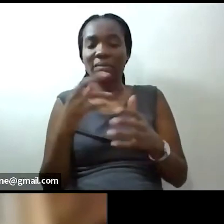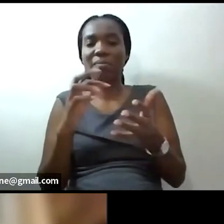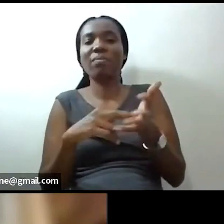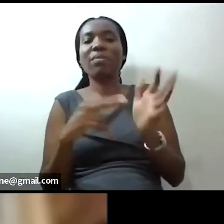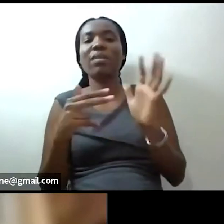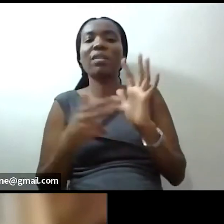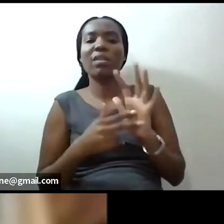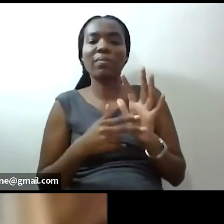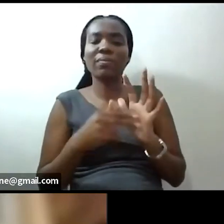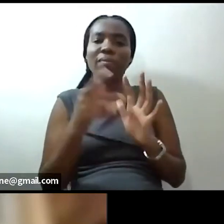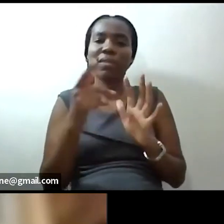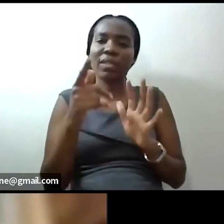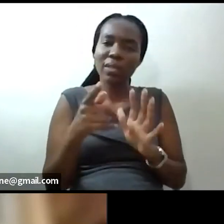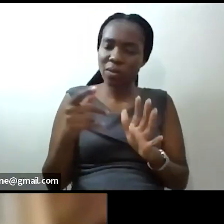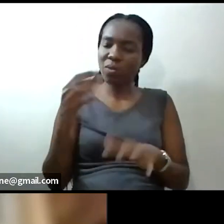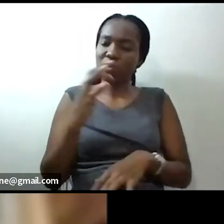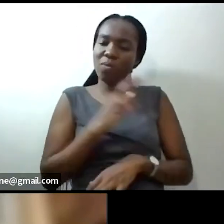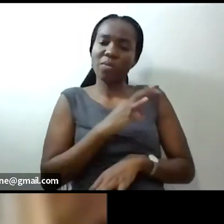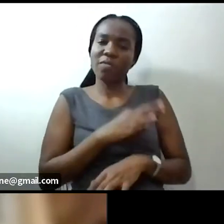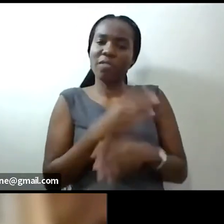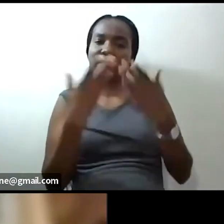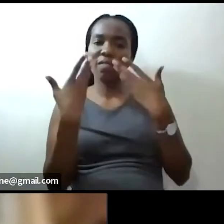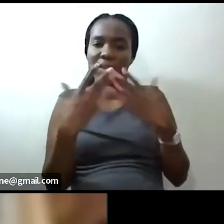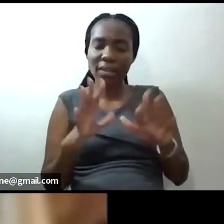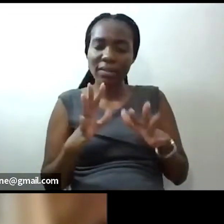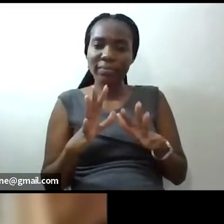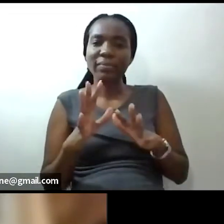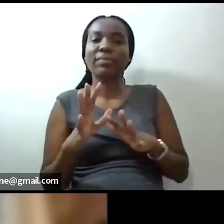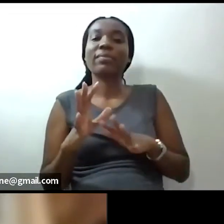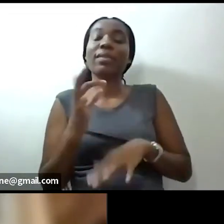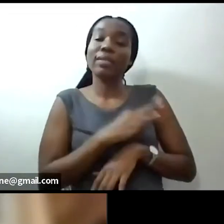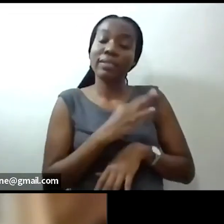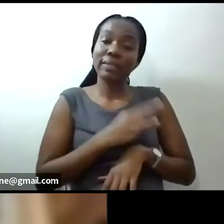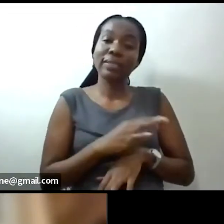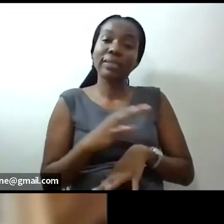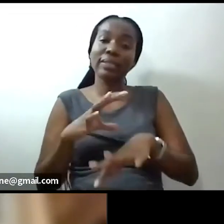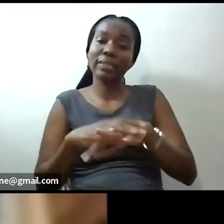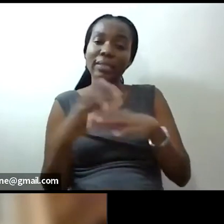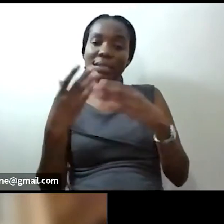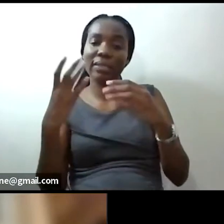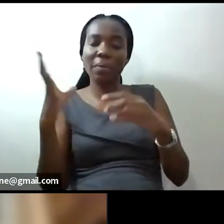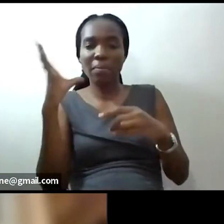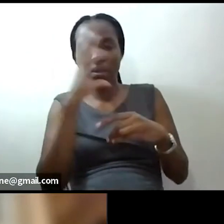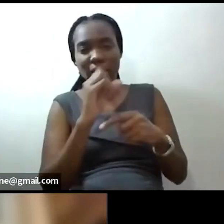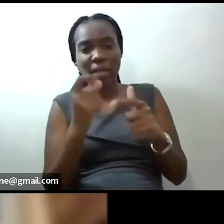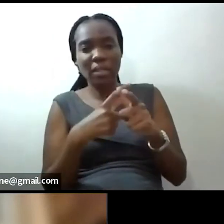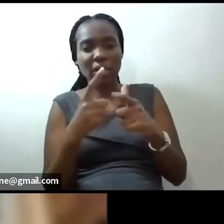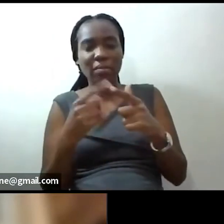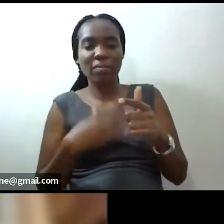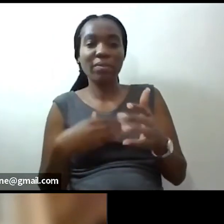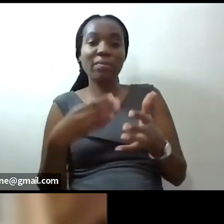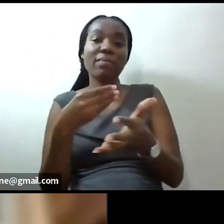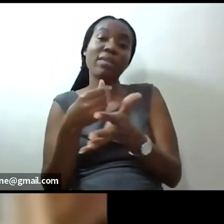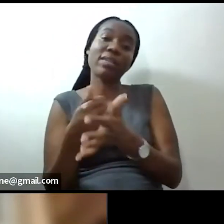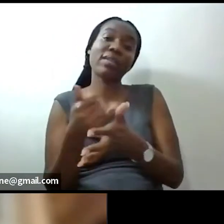for which you had earned, you had the interest that you will miss, and I pay you that interest on